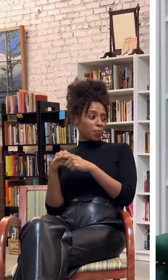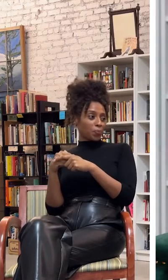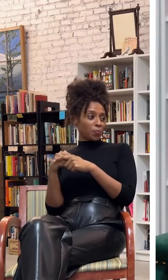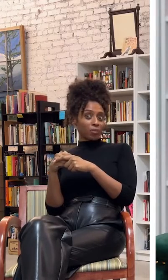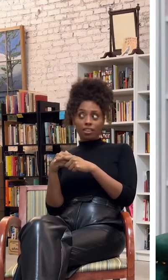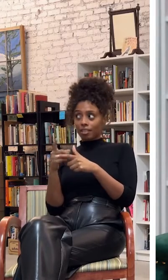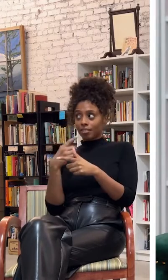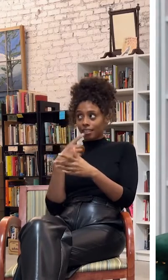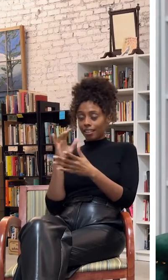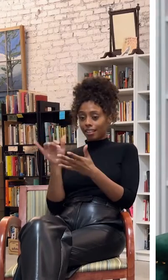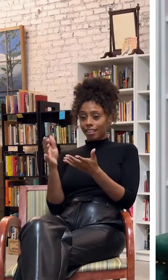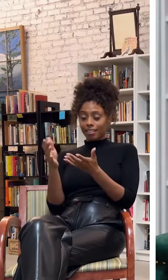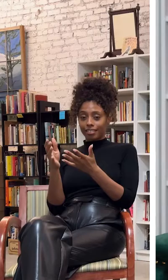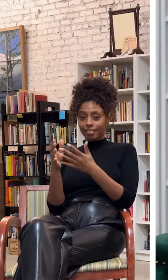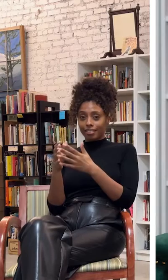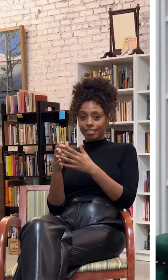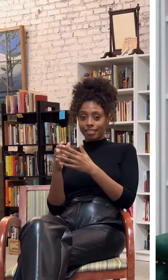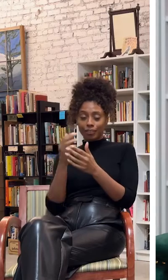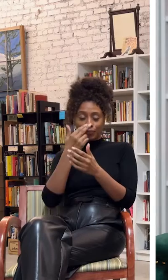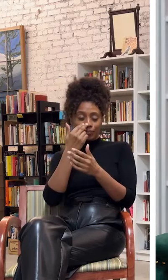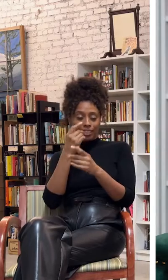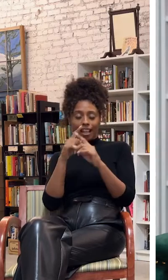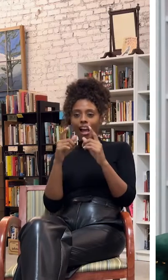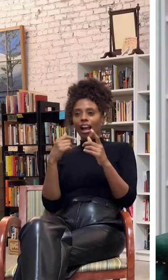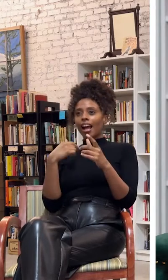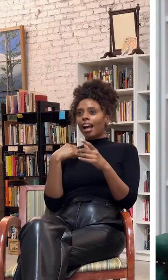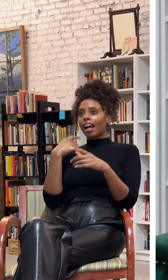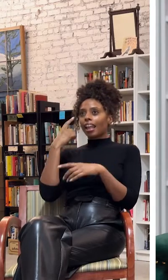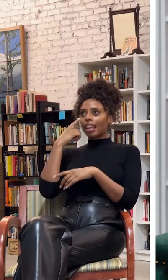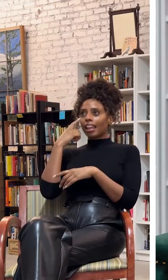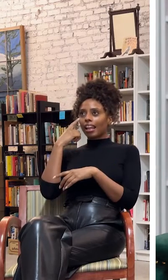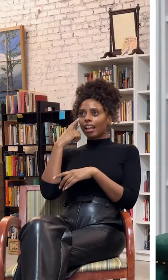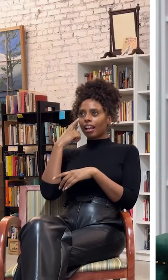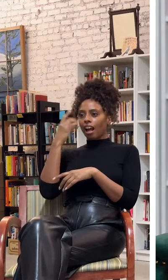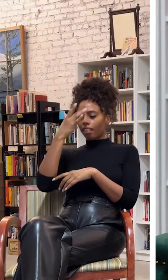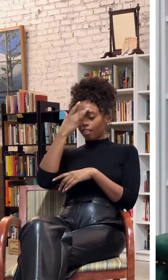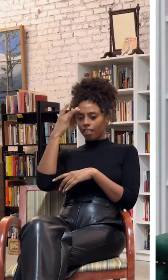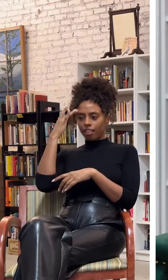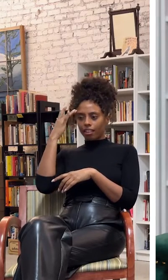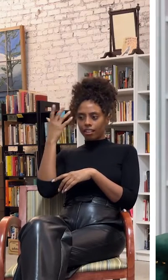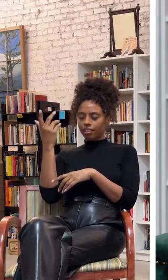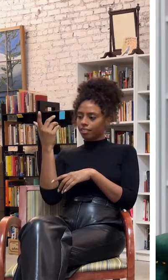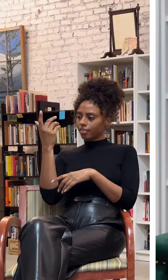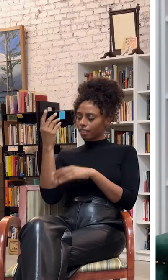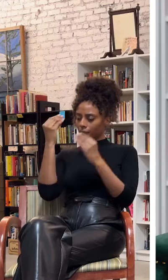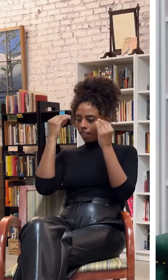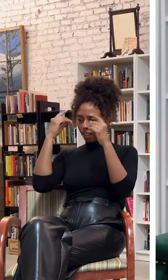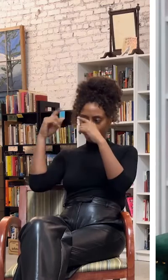Sorry, I didn't mean to be funny. Yeah, I think it's. I just drew a blank. I got caught in my